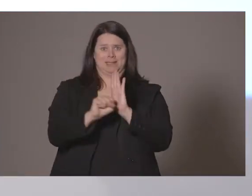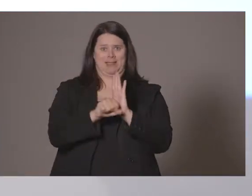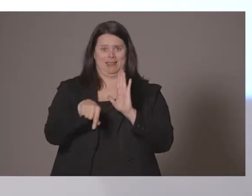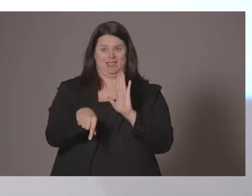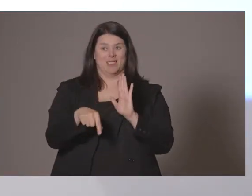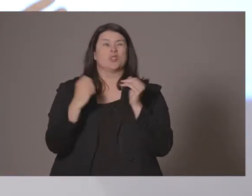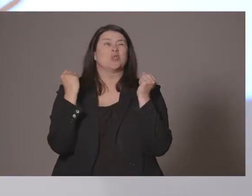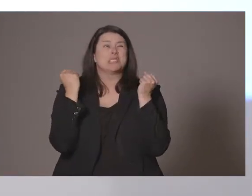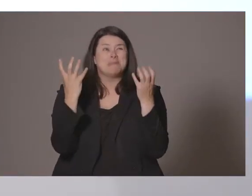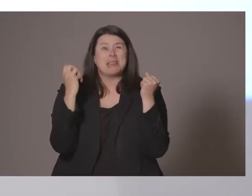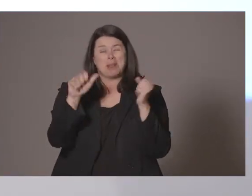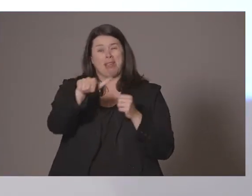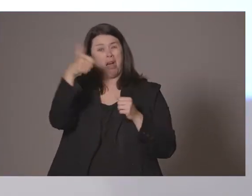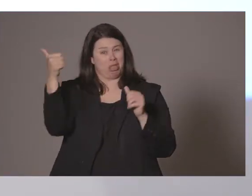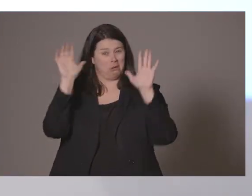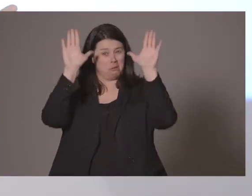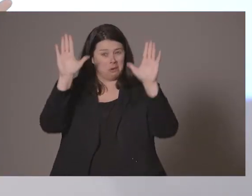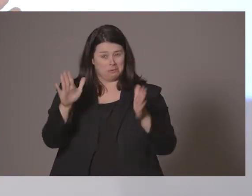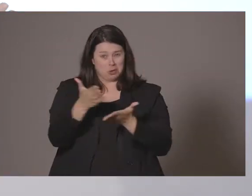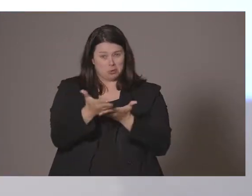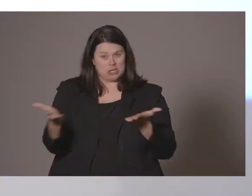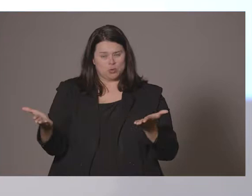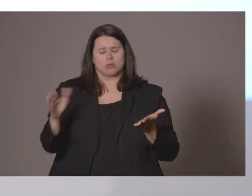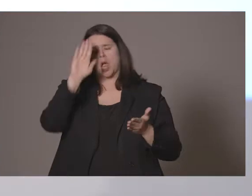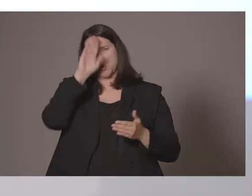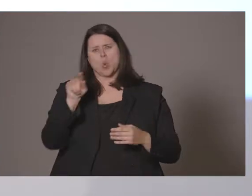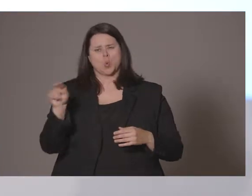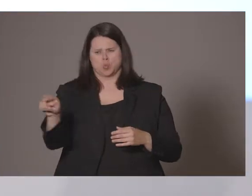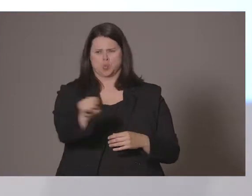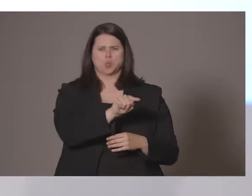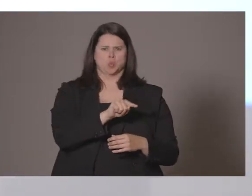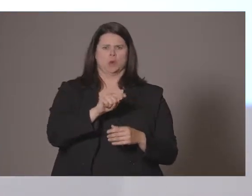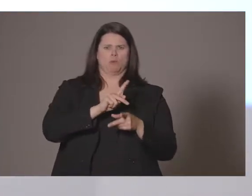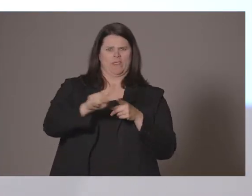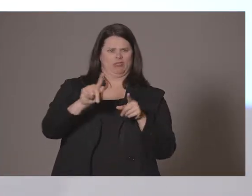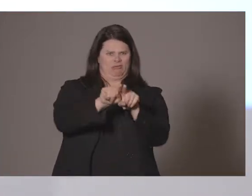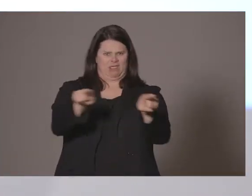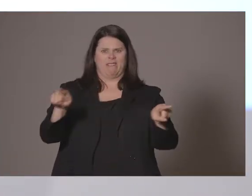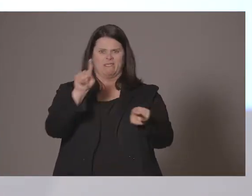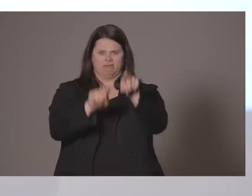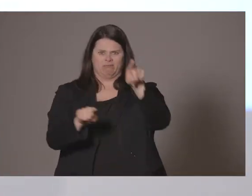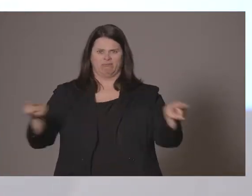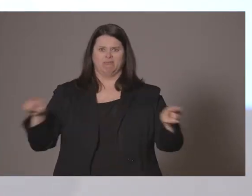this, and I'm sure you all have various degrees of exposure to those, and